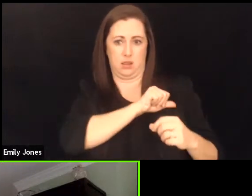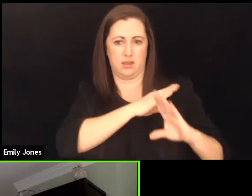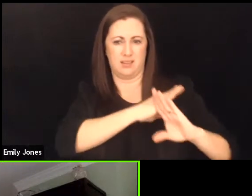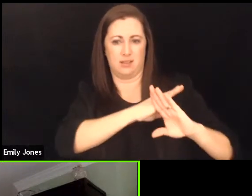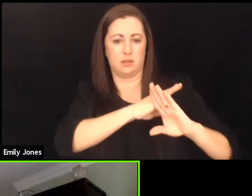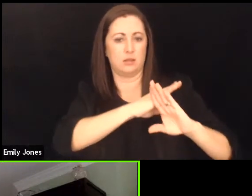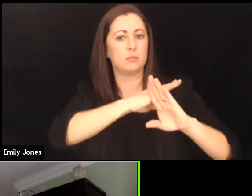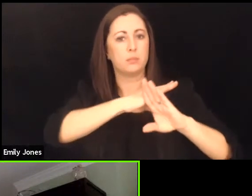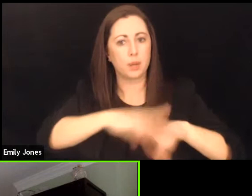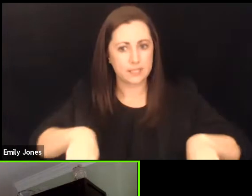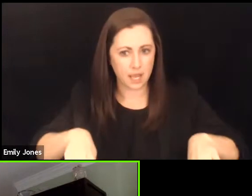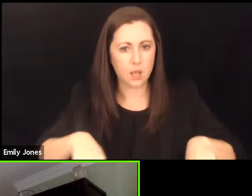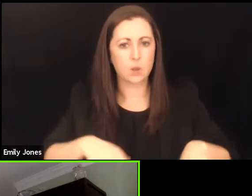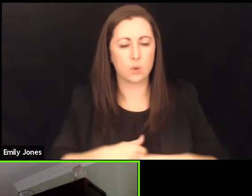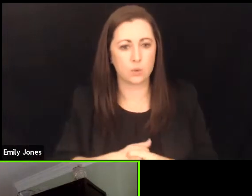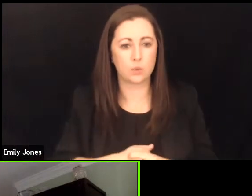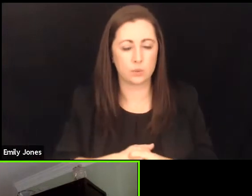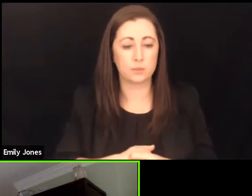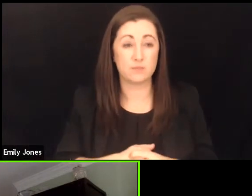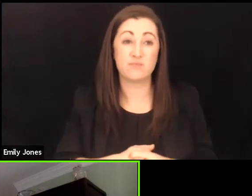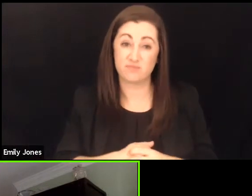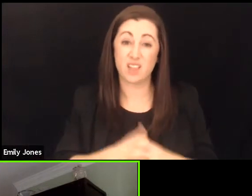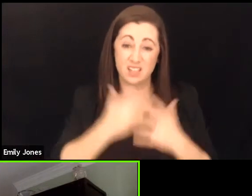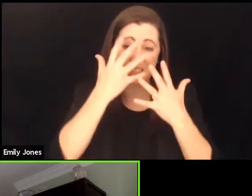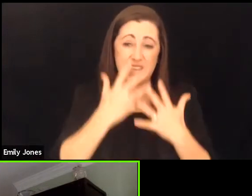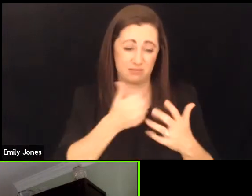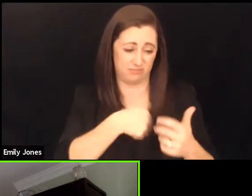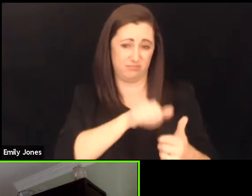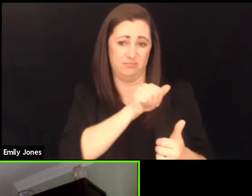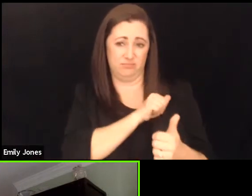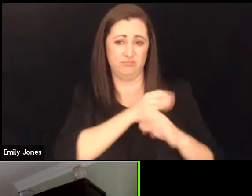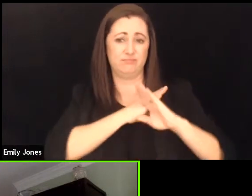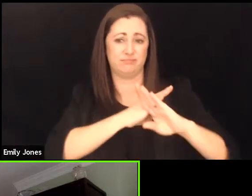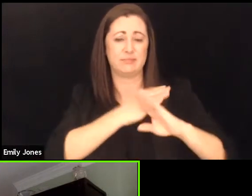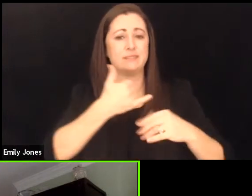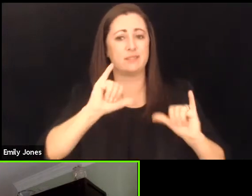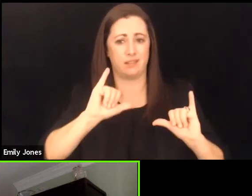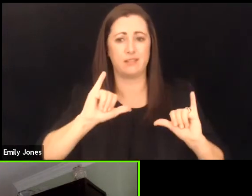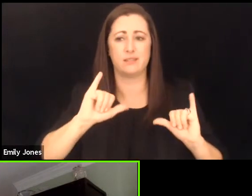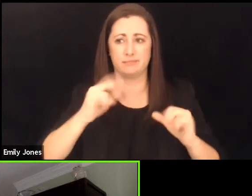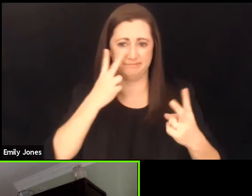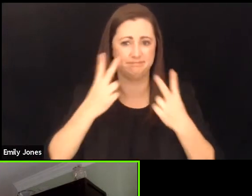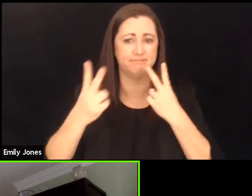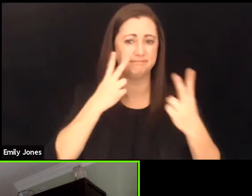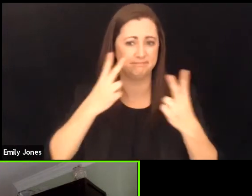which sadly still exist to this day.